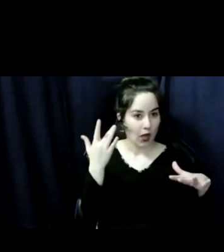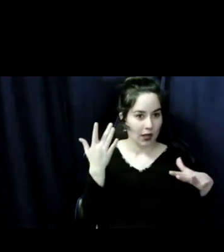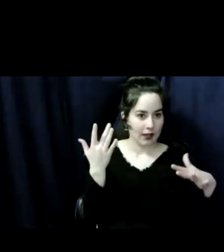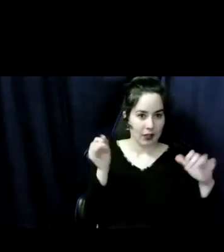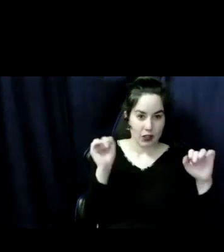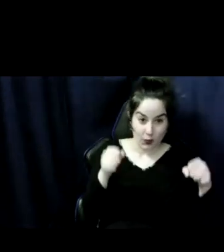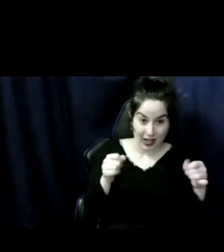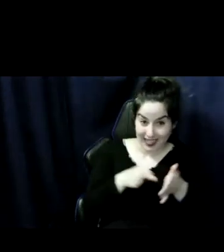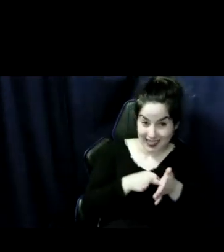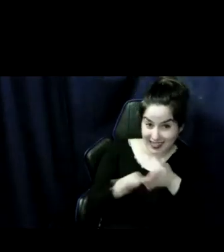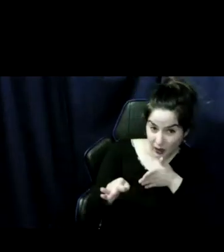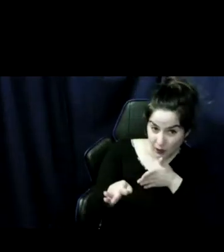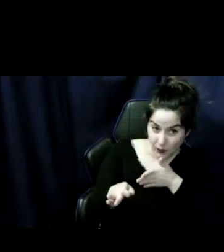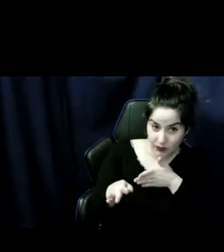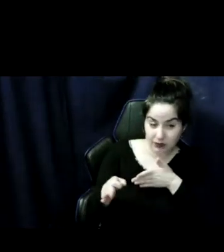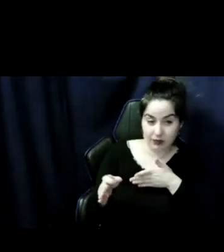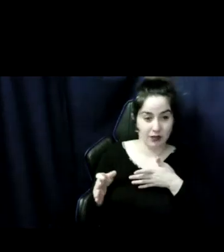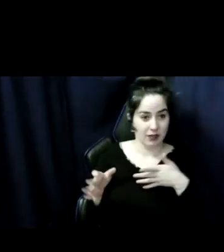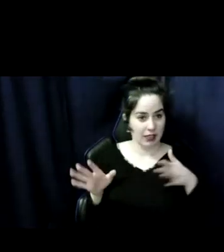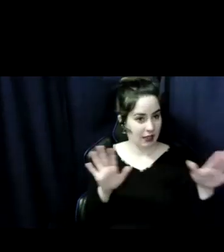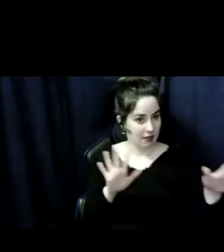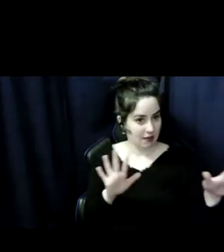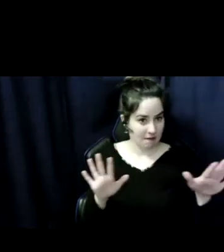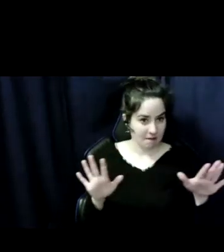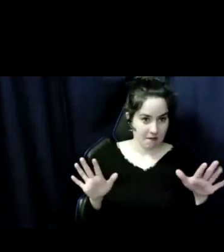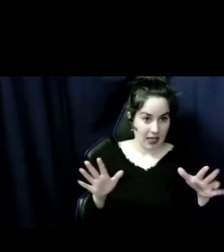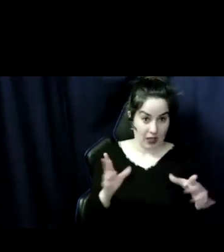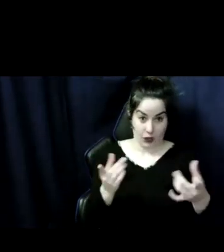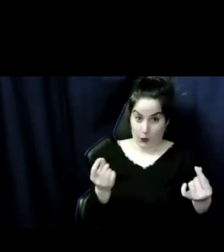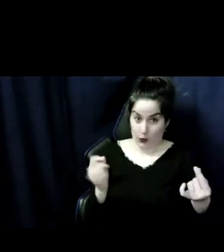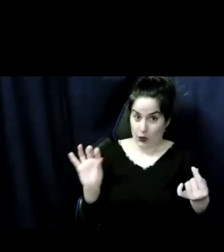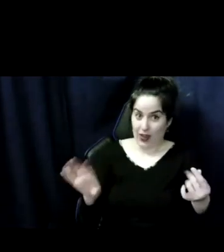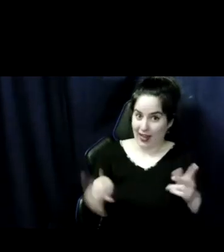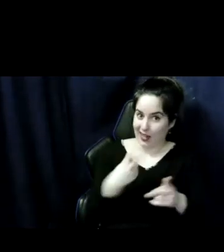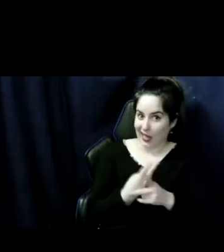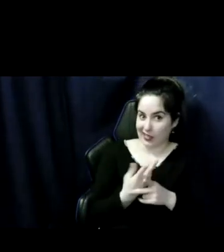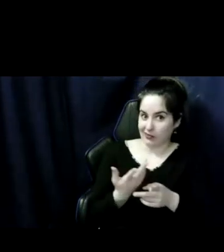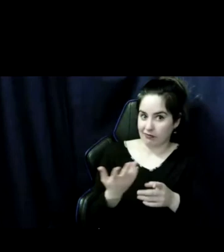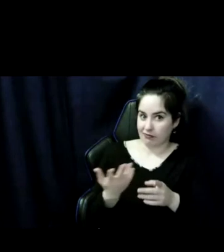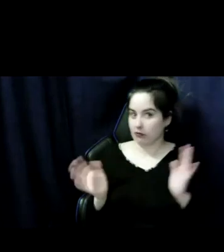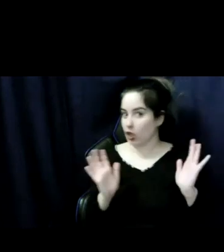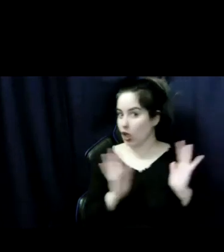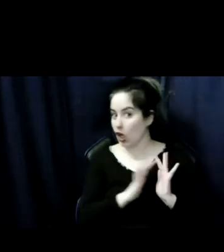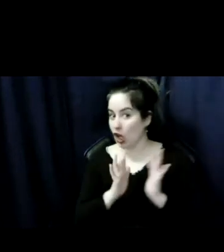count, and that you can also do that contact tracing.